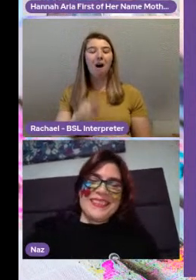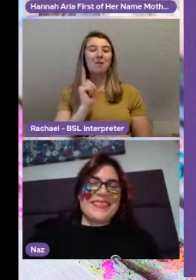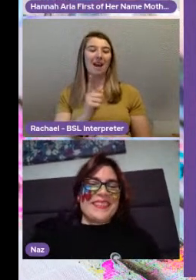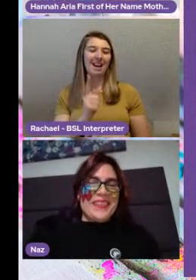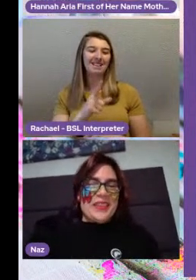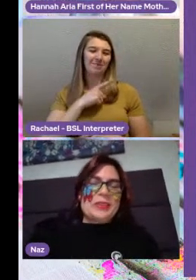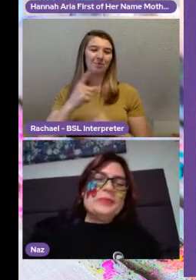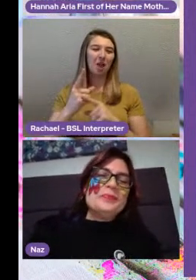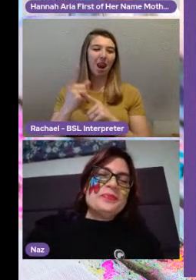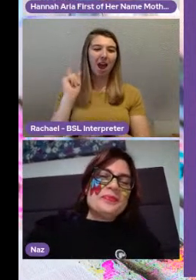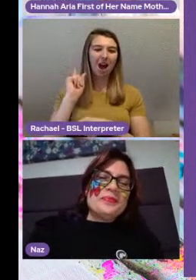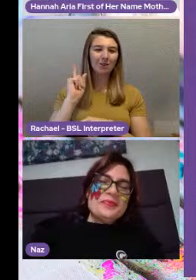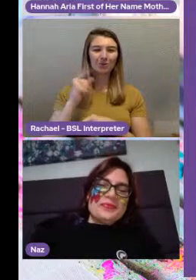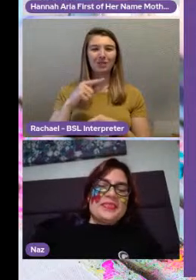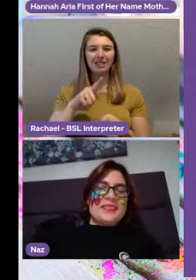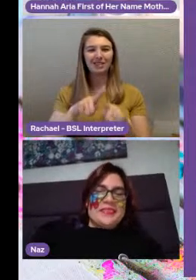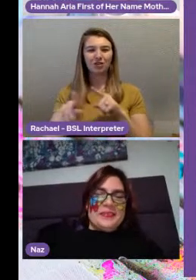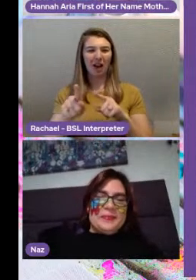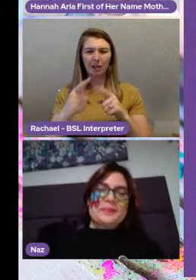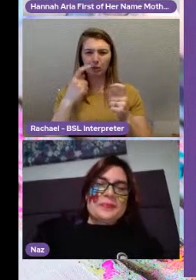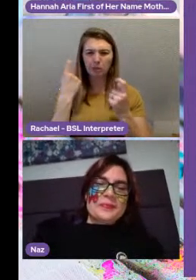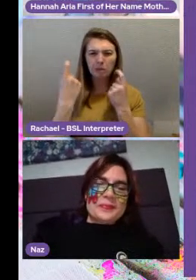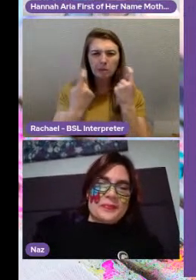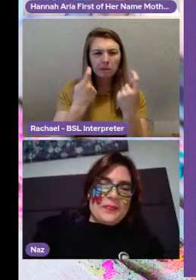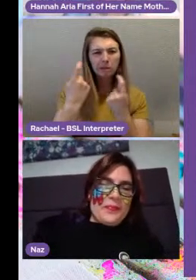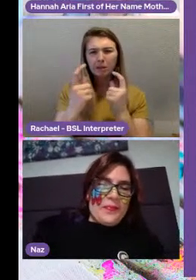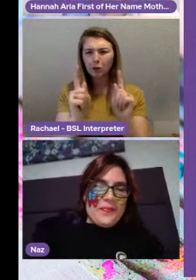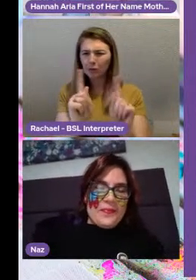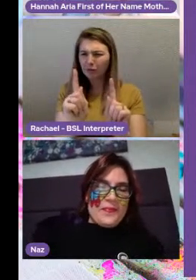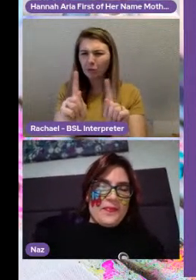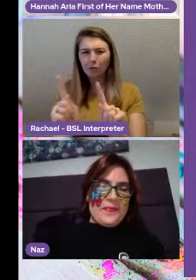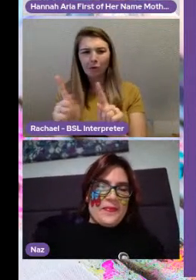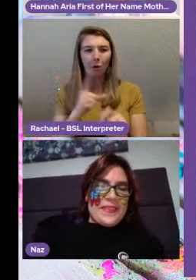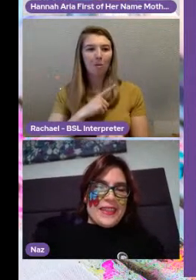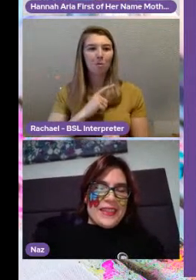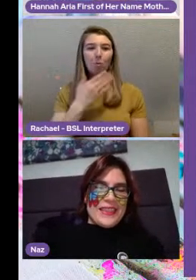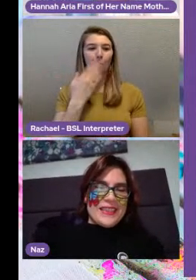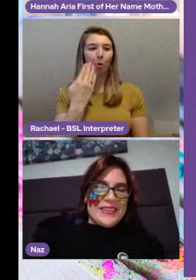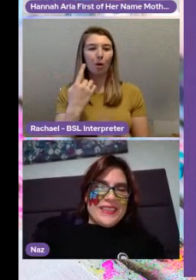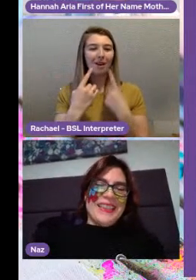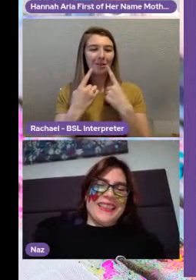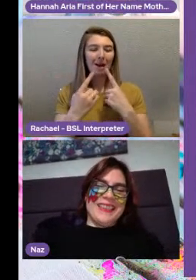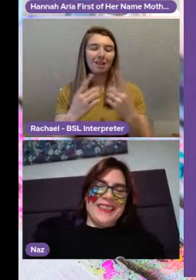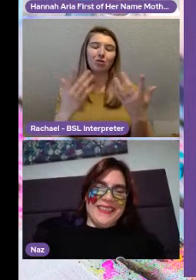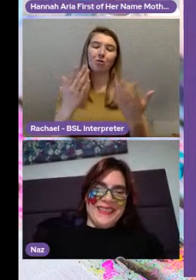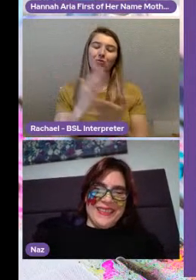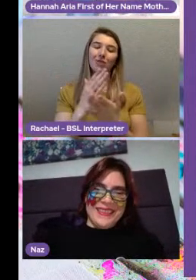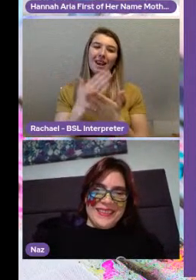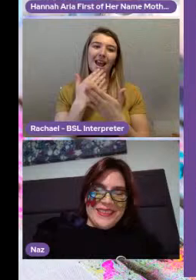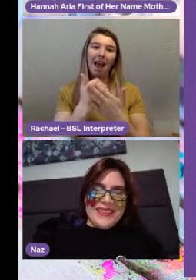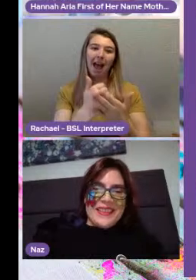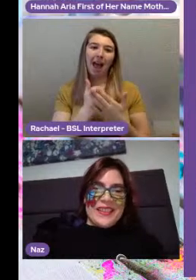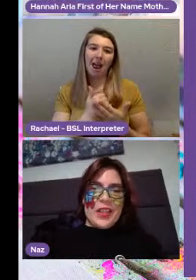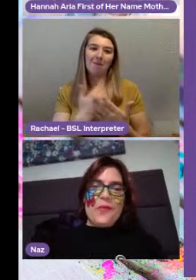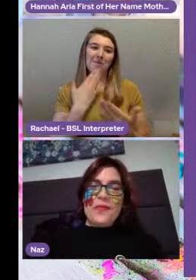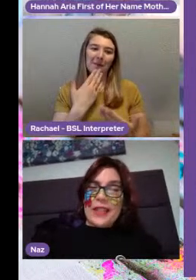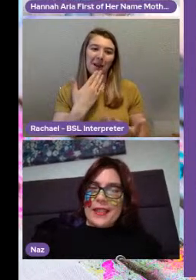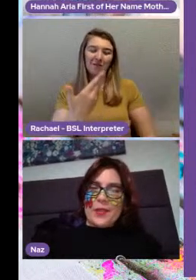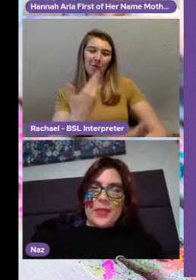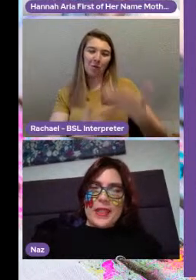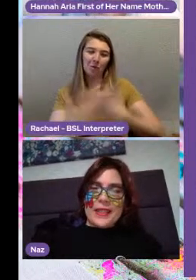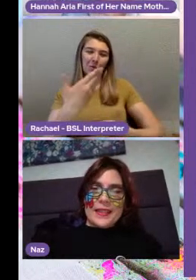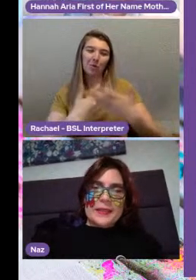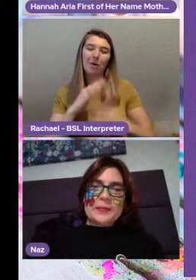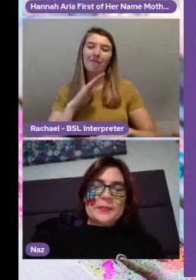without any of your insight. So it has definitely been very helpful having you on to actually fully explain it.